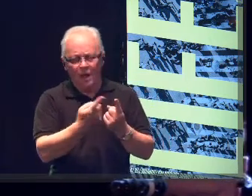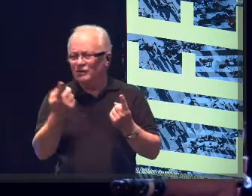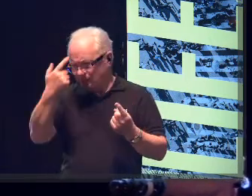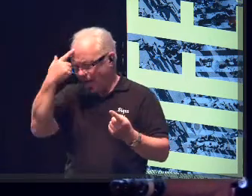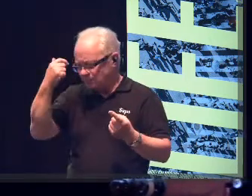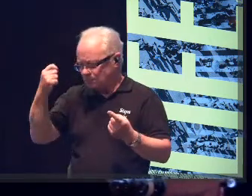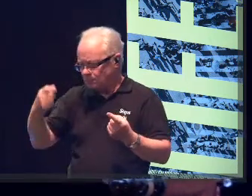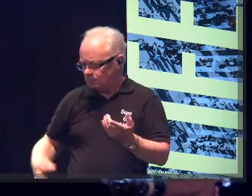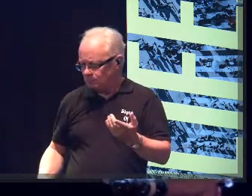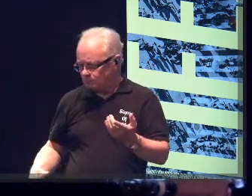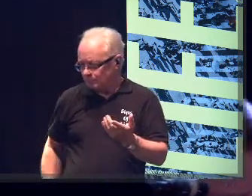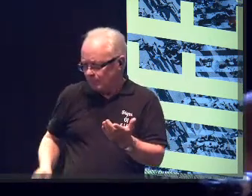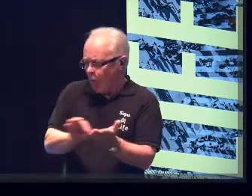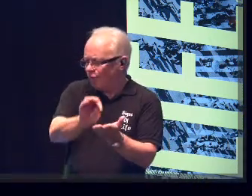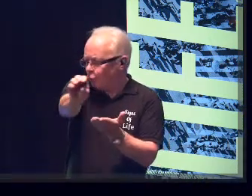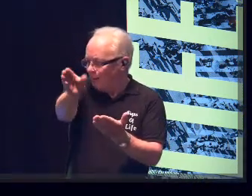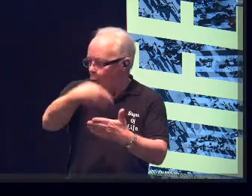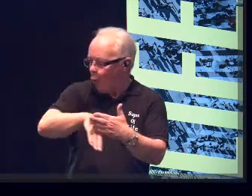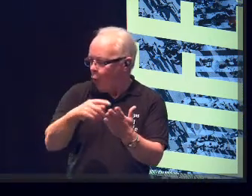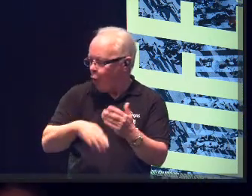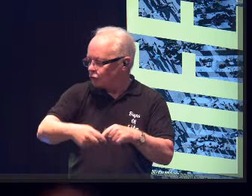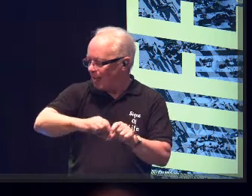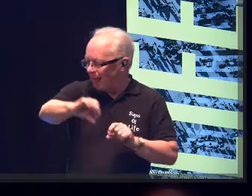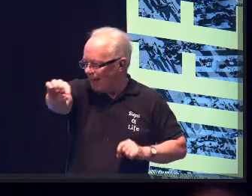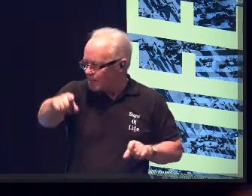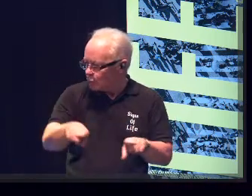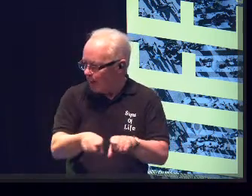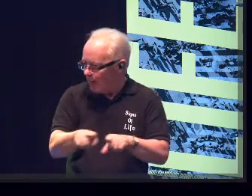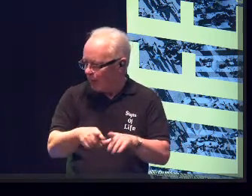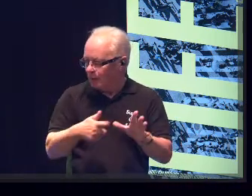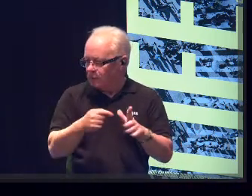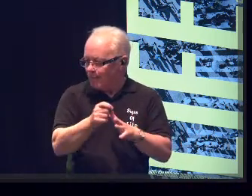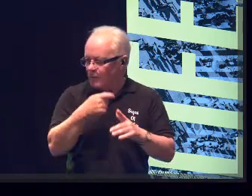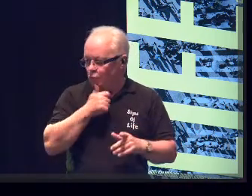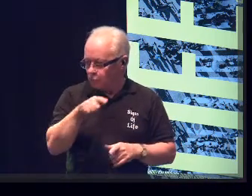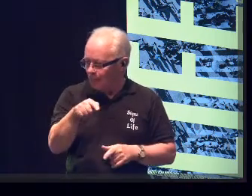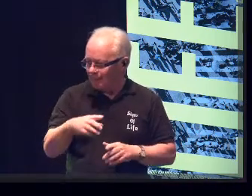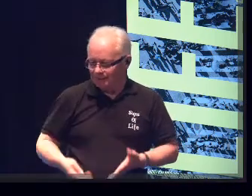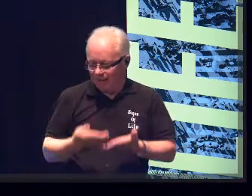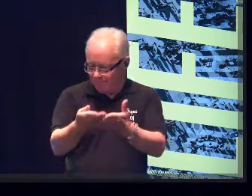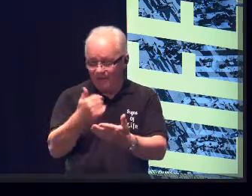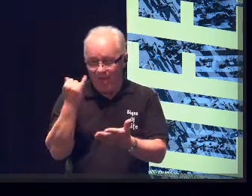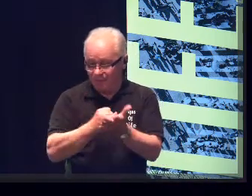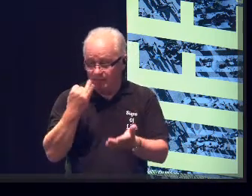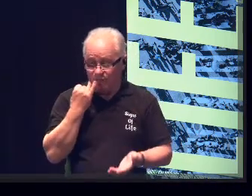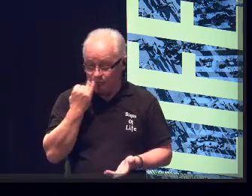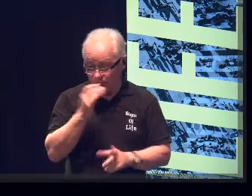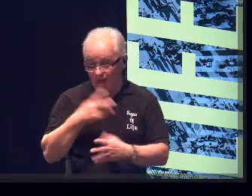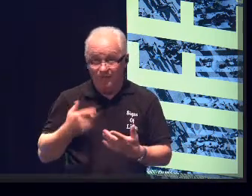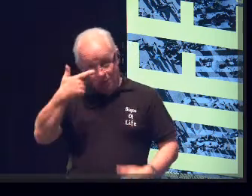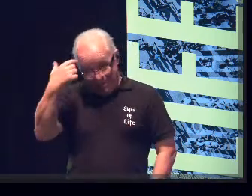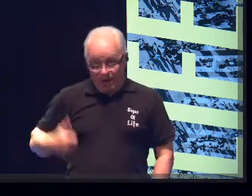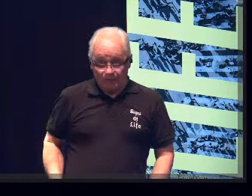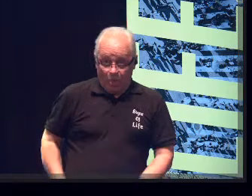You set it up once and then it's good to go. I now don't have the list in front of me. The weekly leaflet that has been hailed